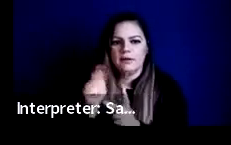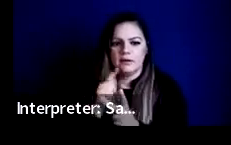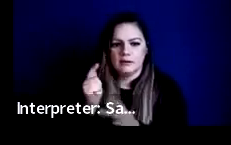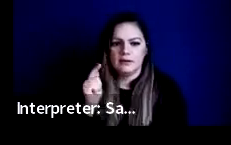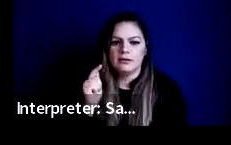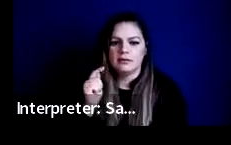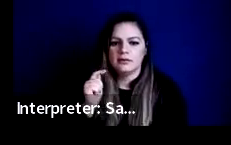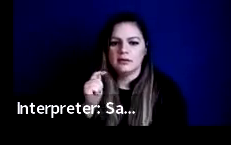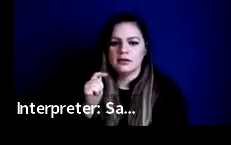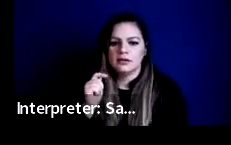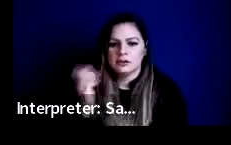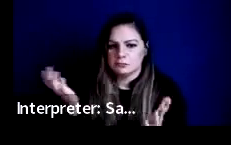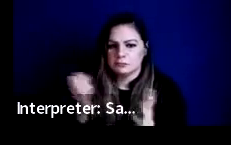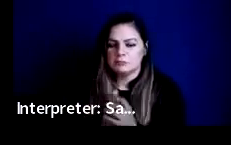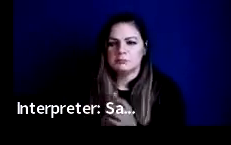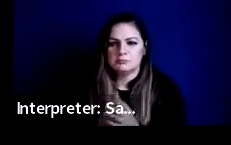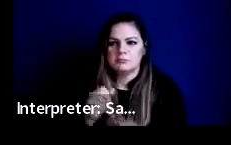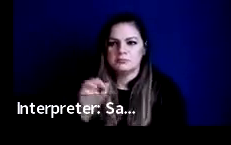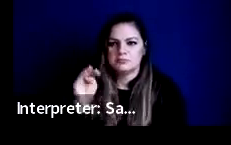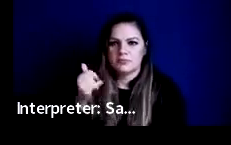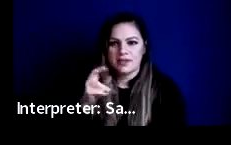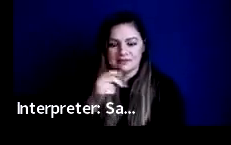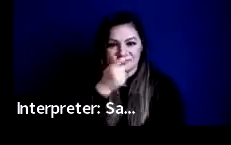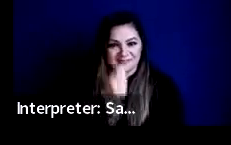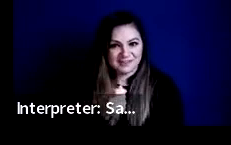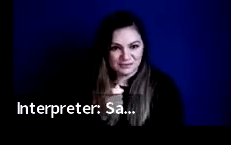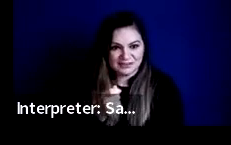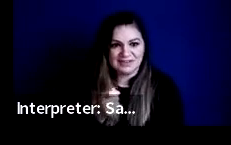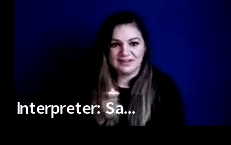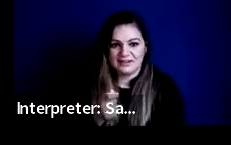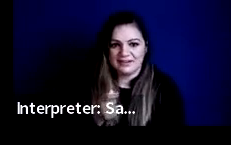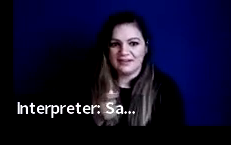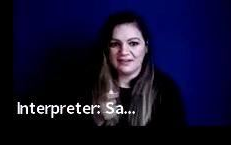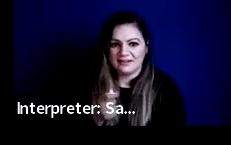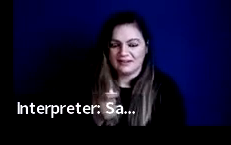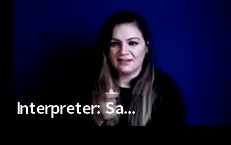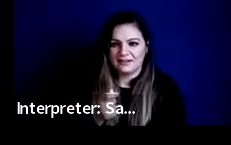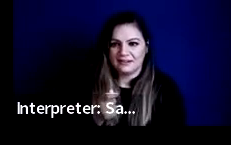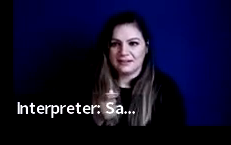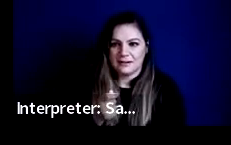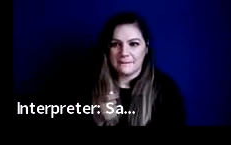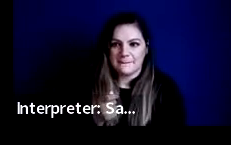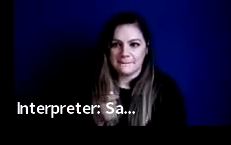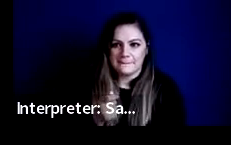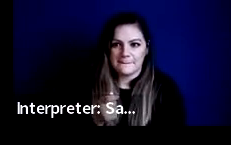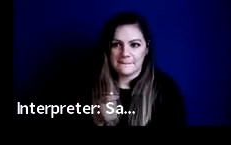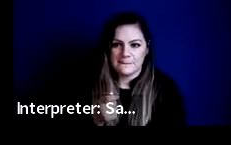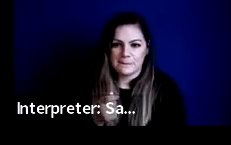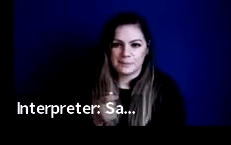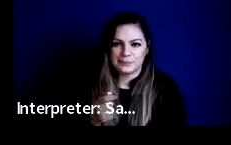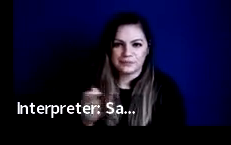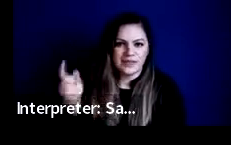Awesome, interesting. So it's really cool to see that, or hear that. It sounds like a lot